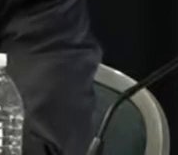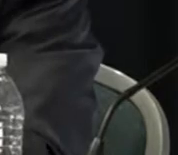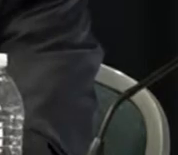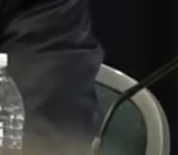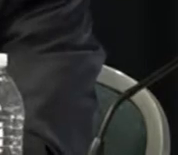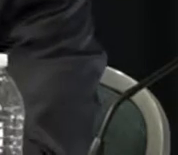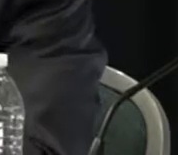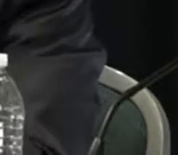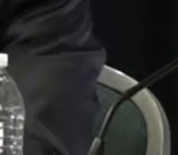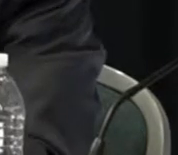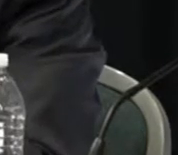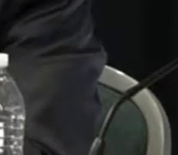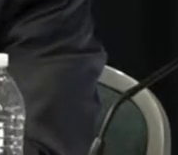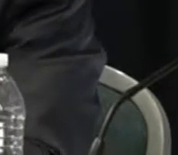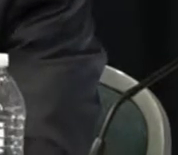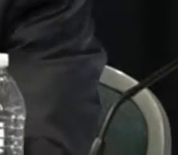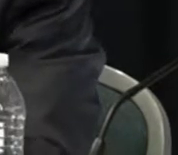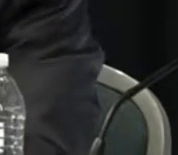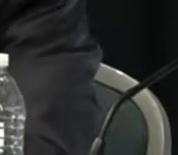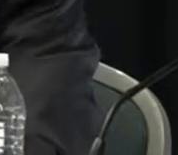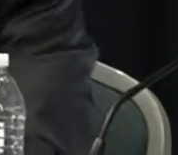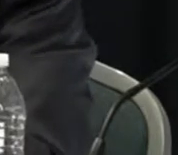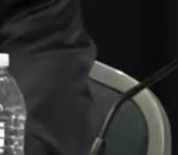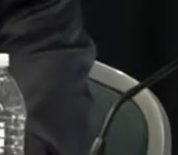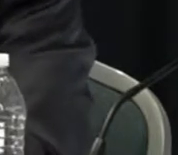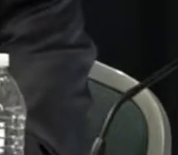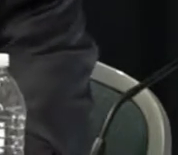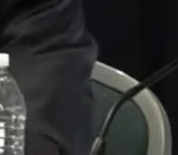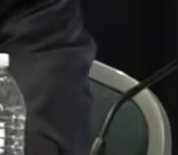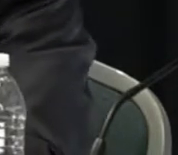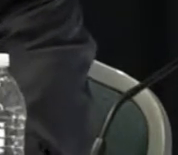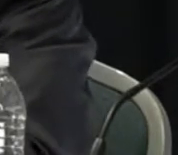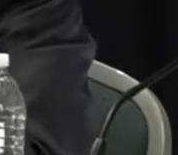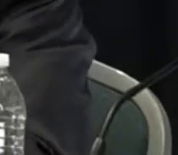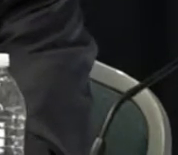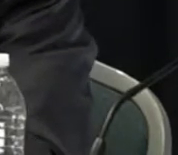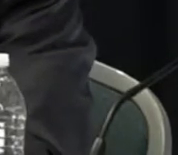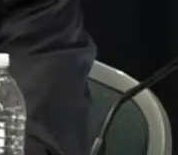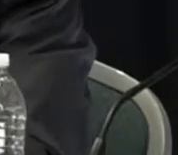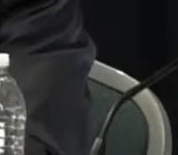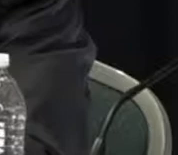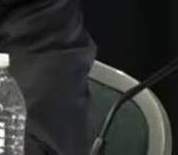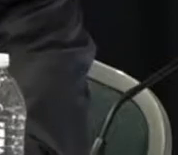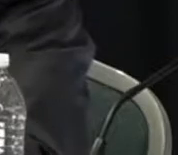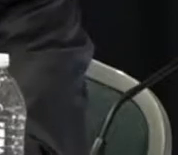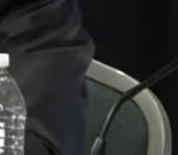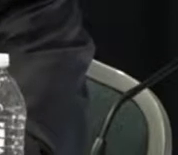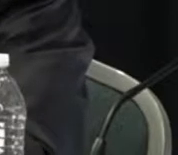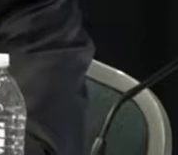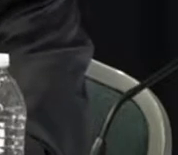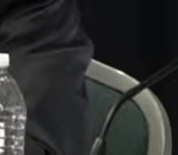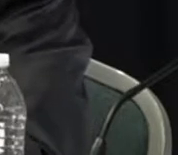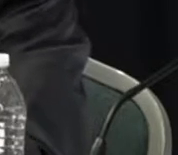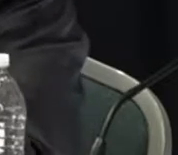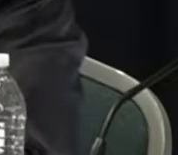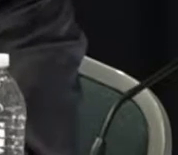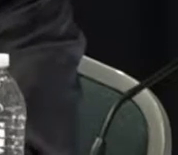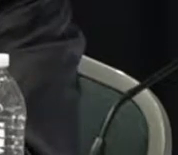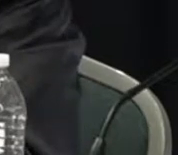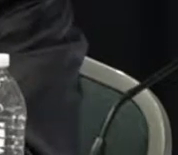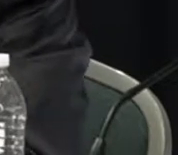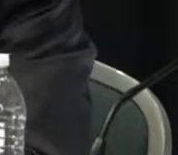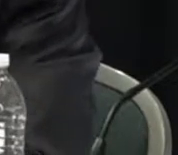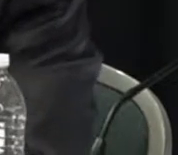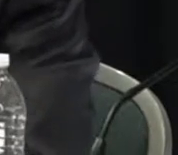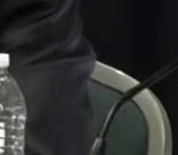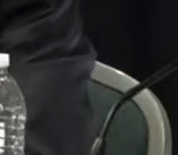move forward, and we can be here content with the degree of certainty with the information that we have. But at the